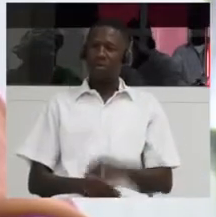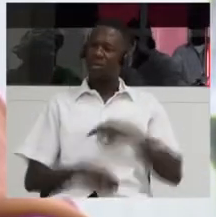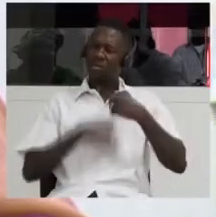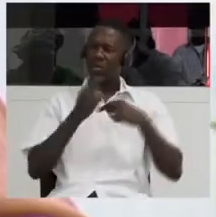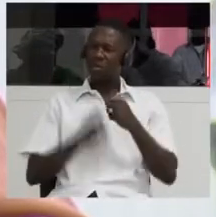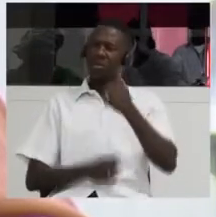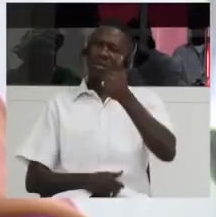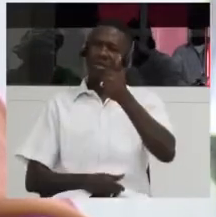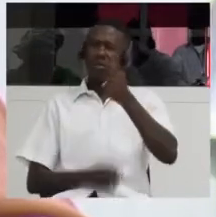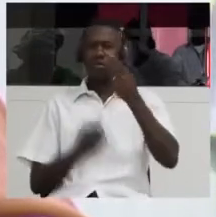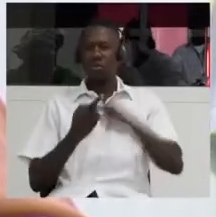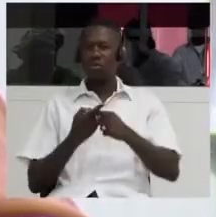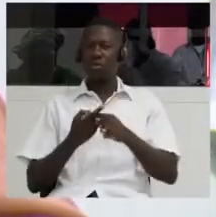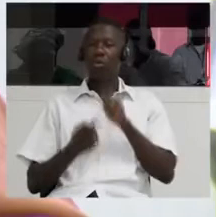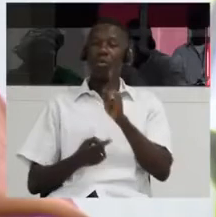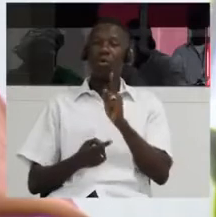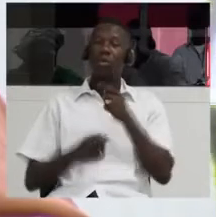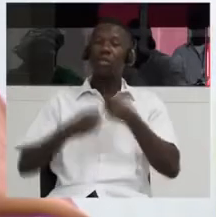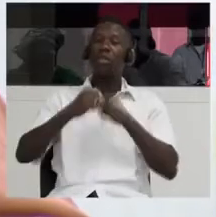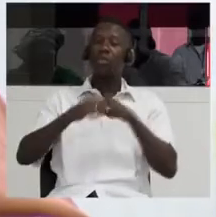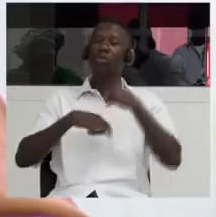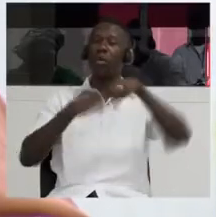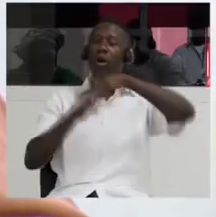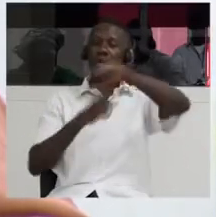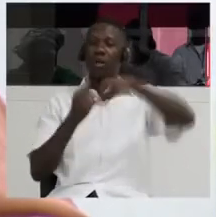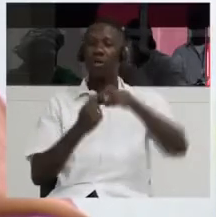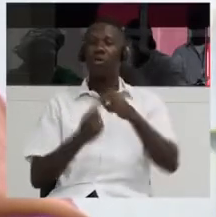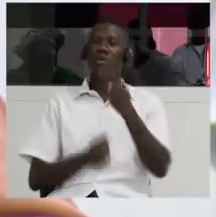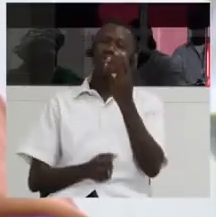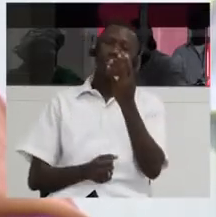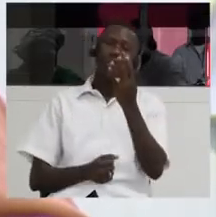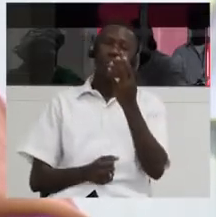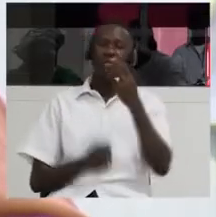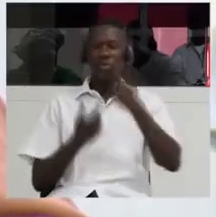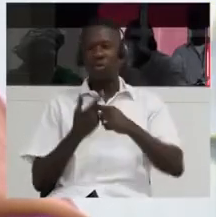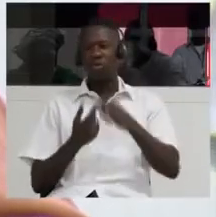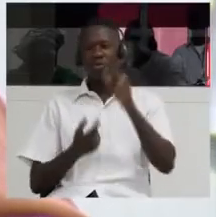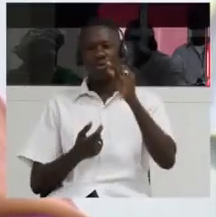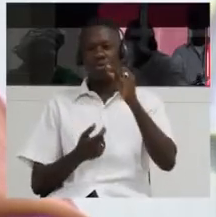around 4 months, some weeks. But in our last 2 weeks,